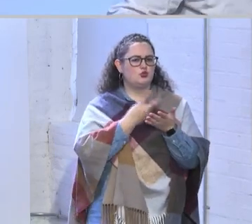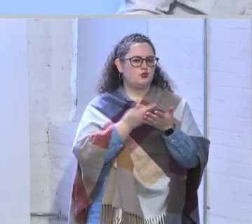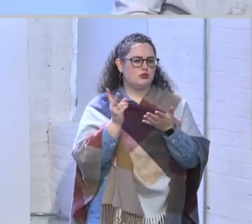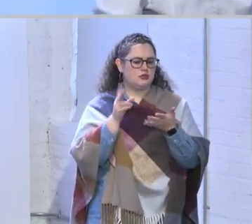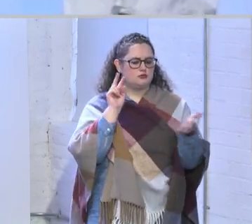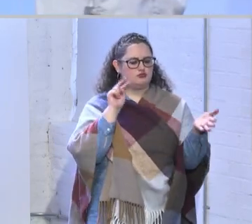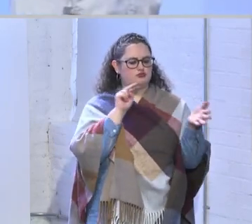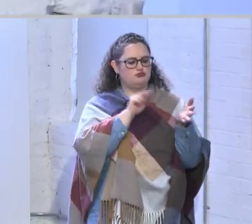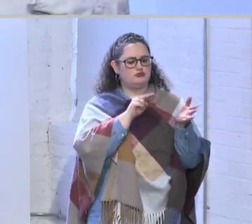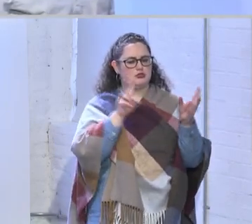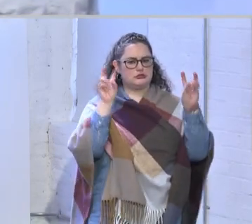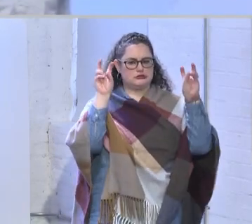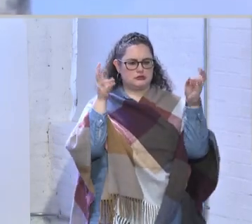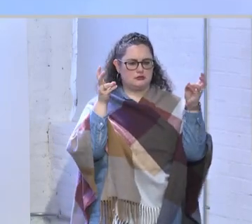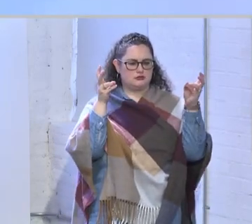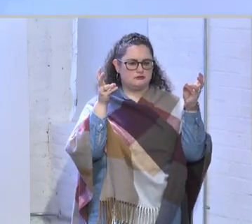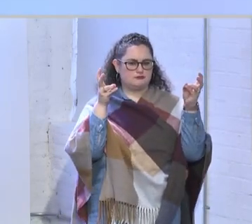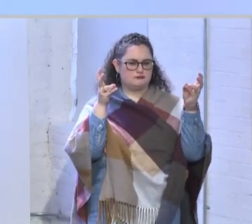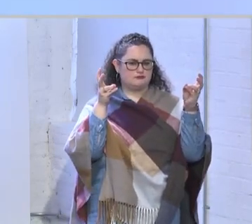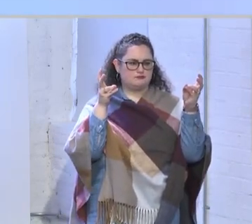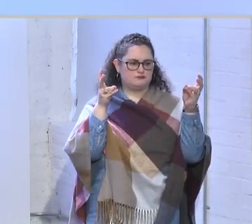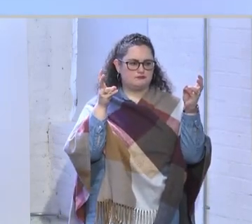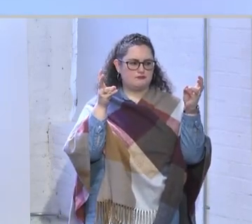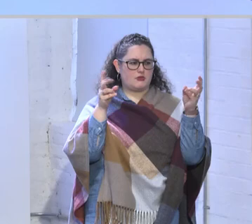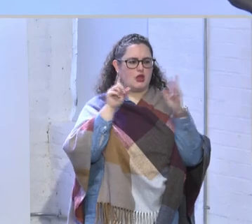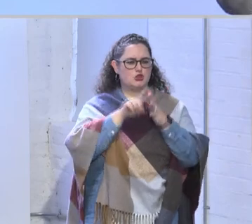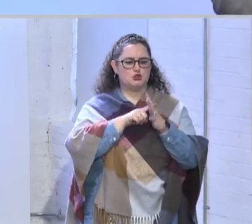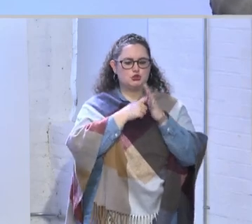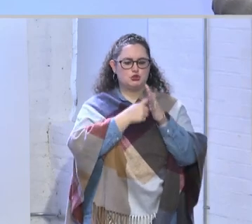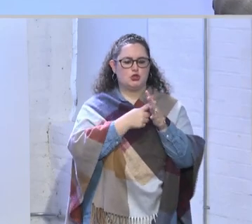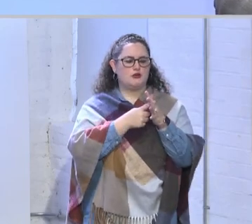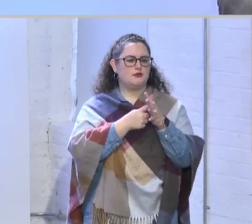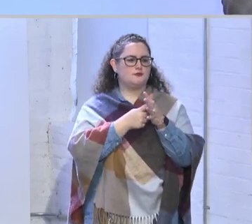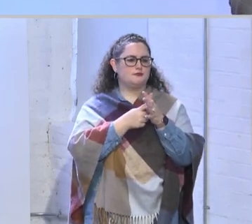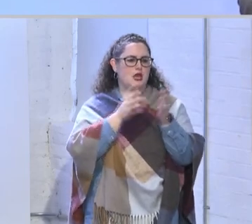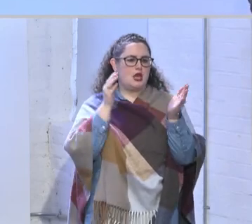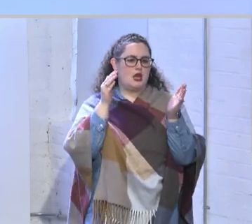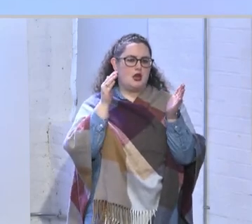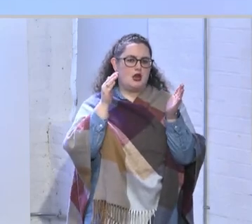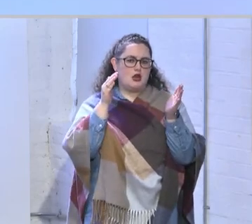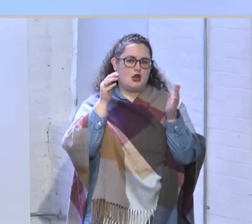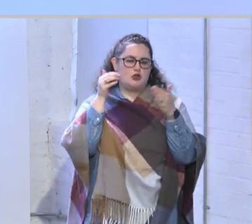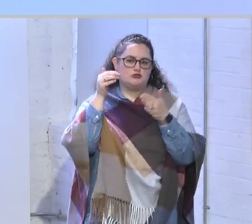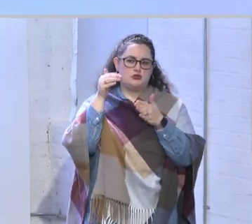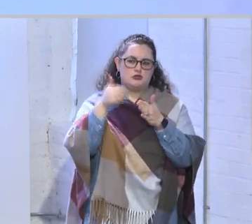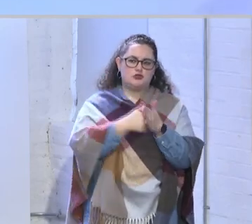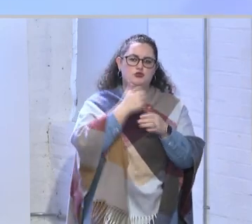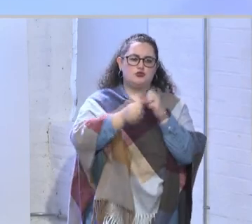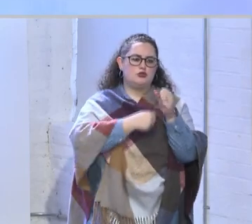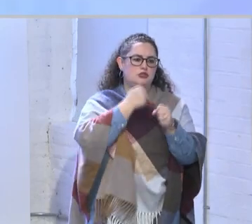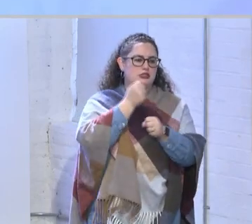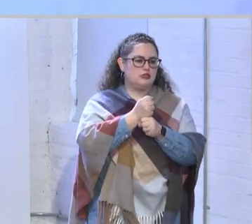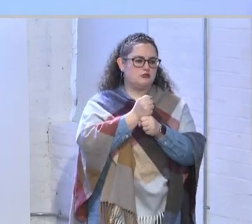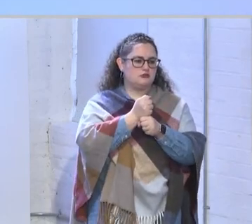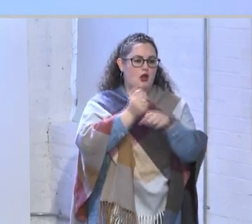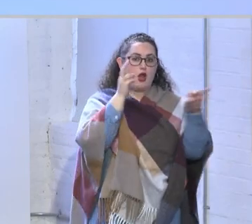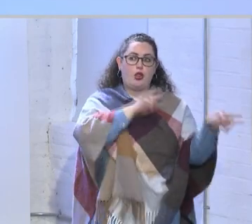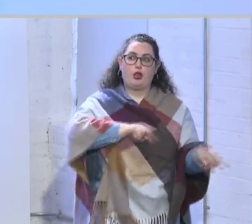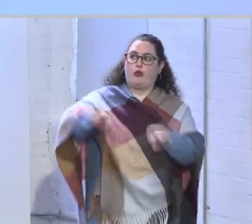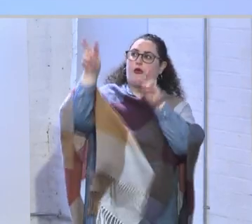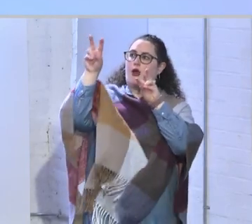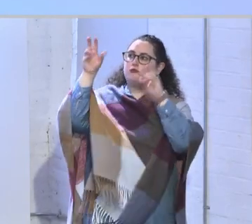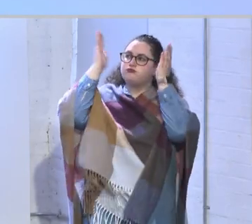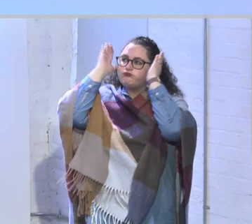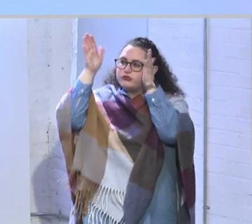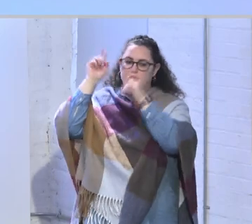in of 2023. We started it on that New Year's Eve. Look up. And we said